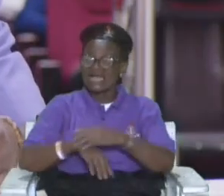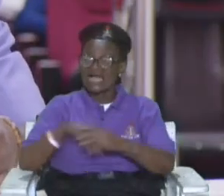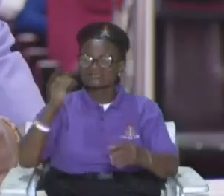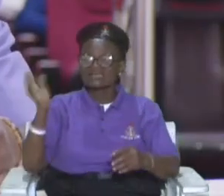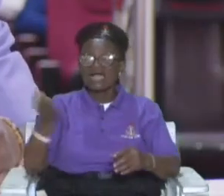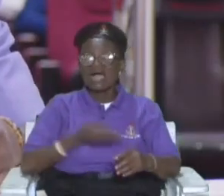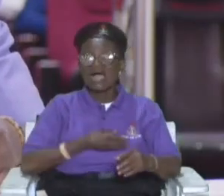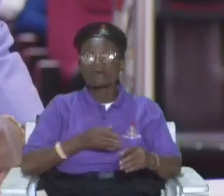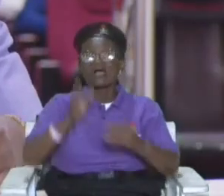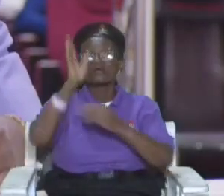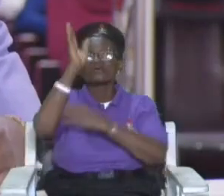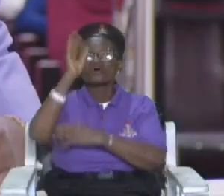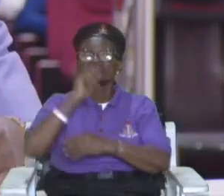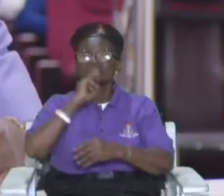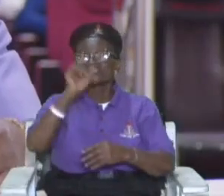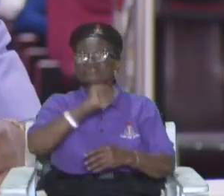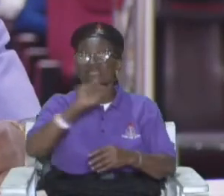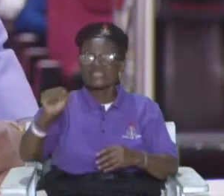Hebrews